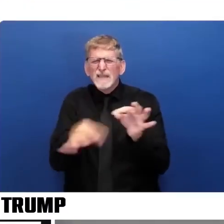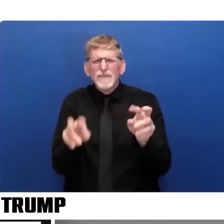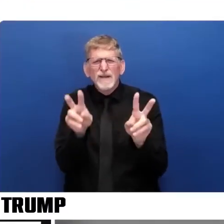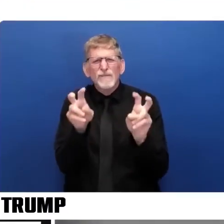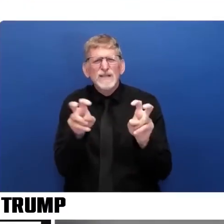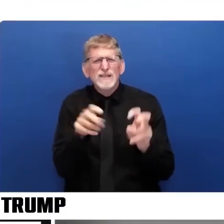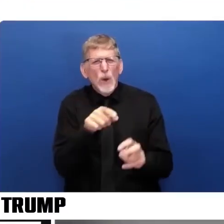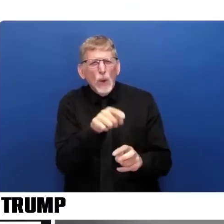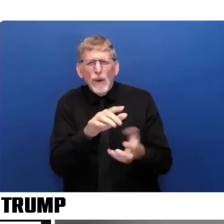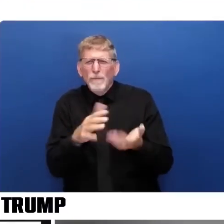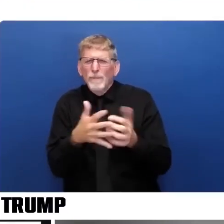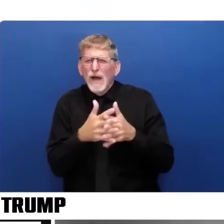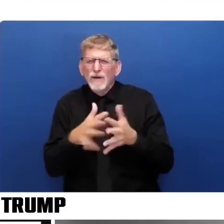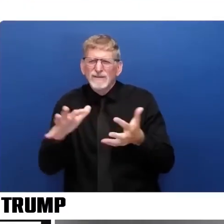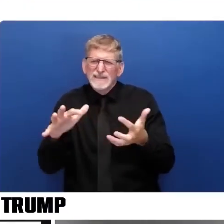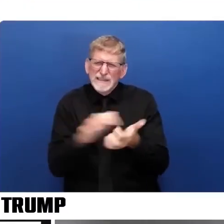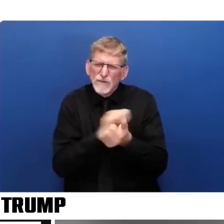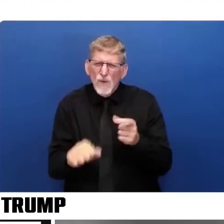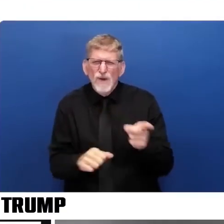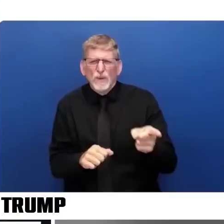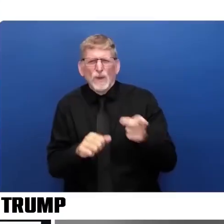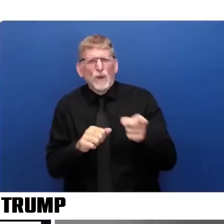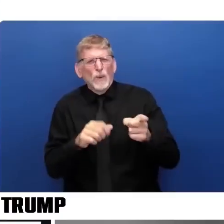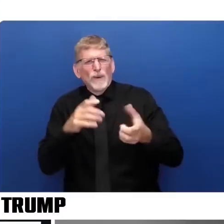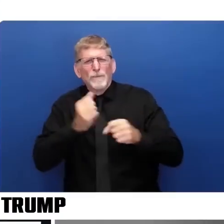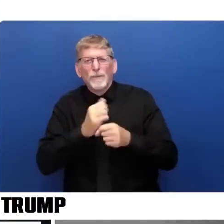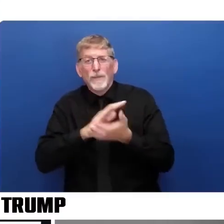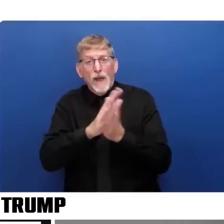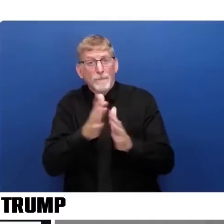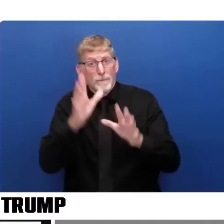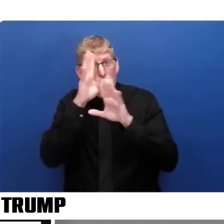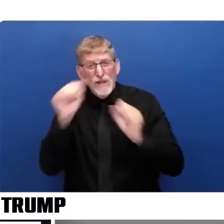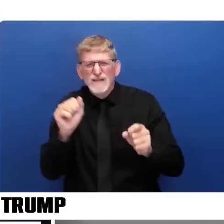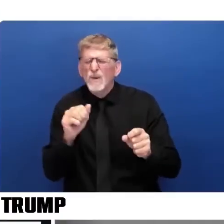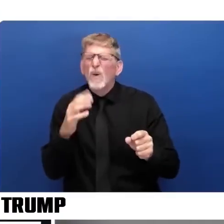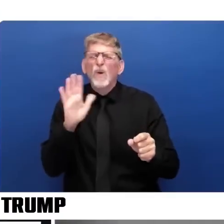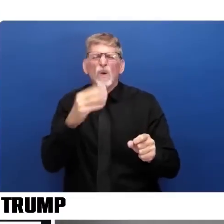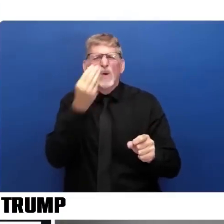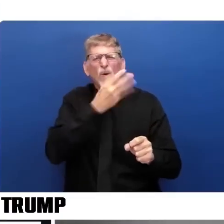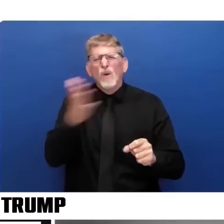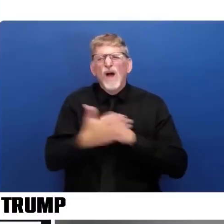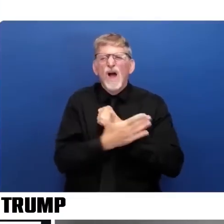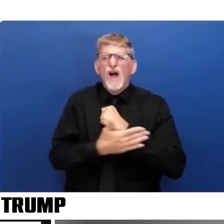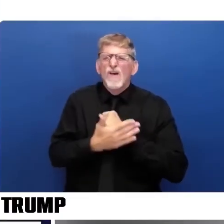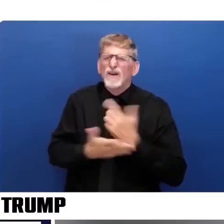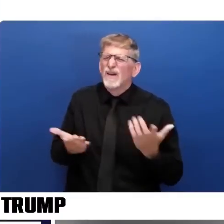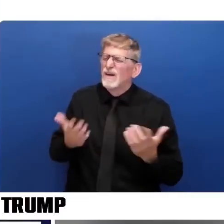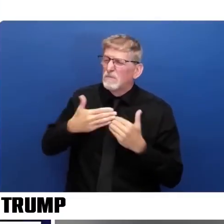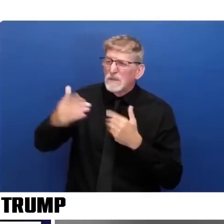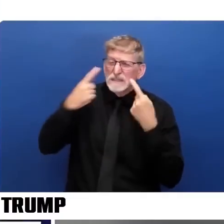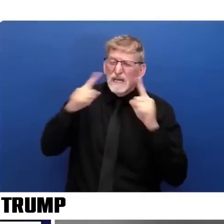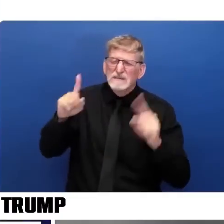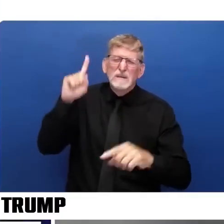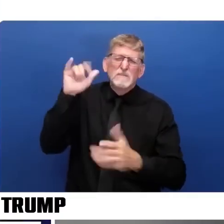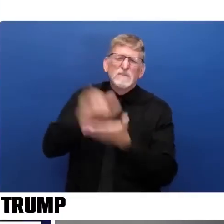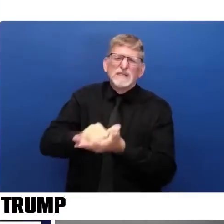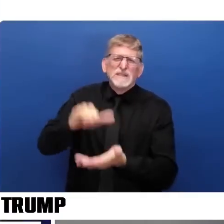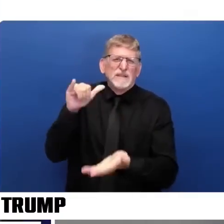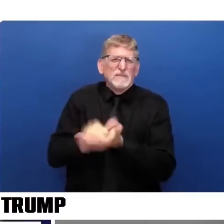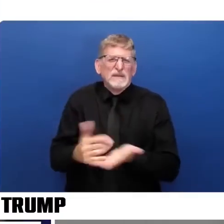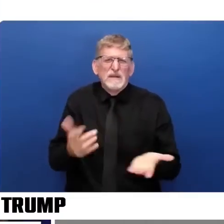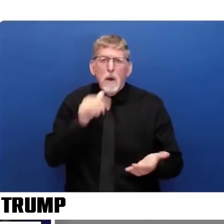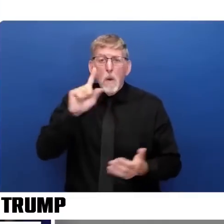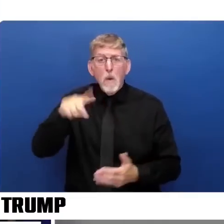and if she becomes president, this country doesn't have a chance of success. Not only success, we'll end up being Venezuela